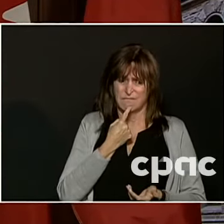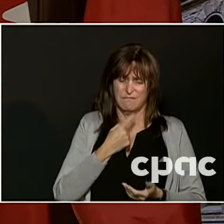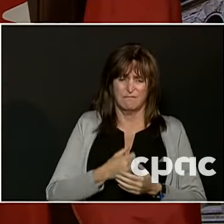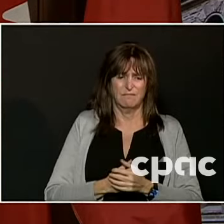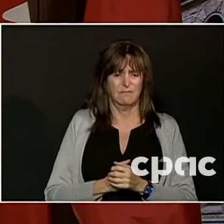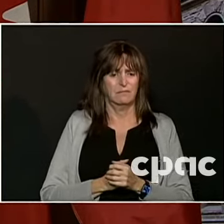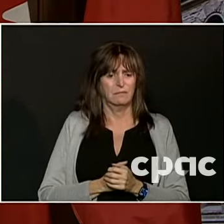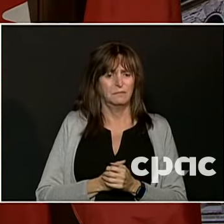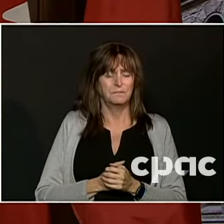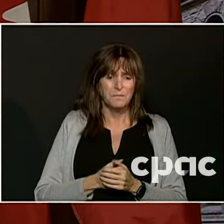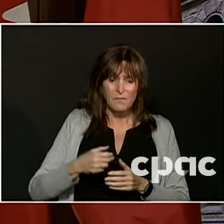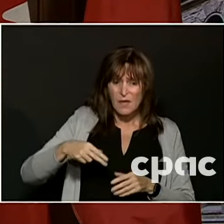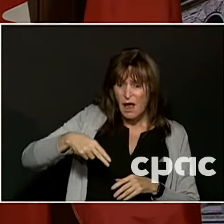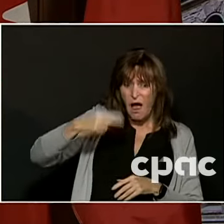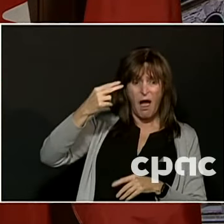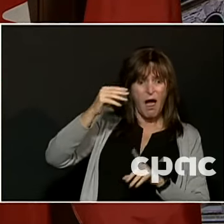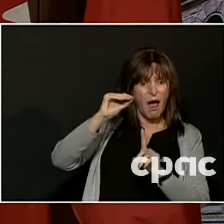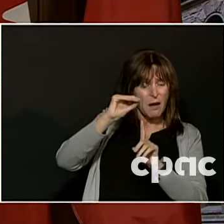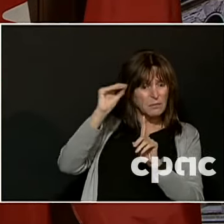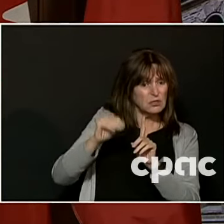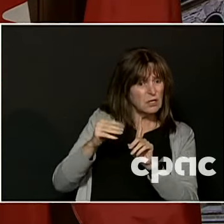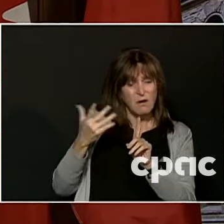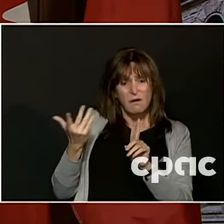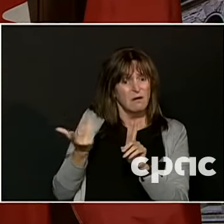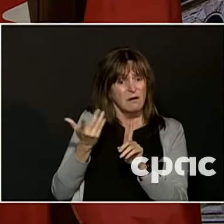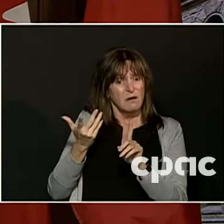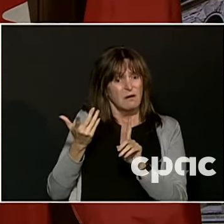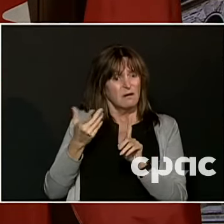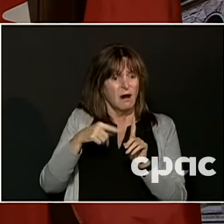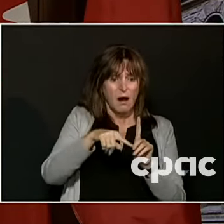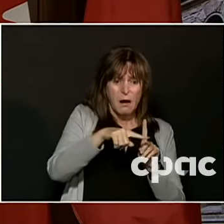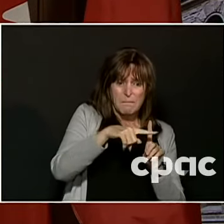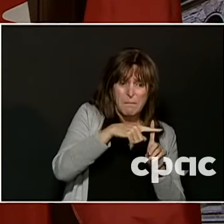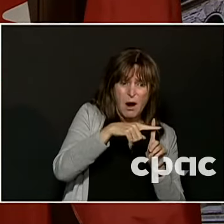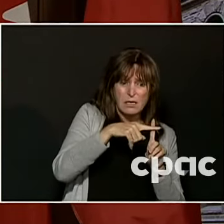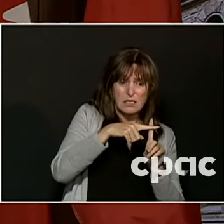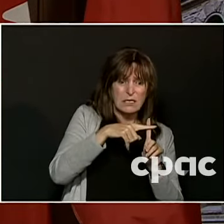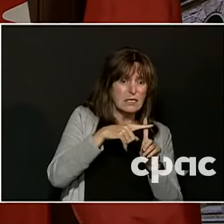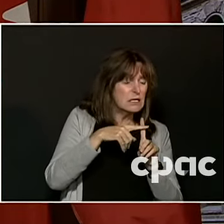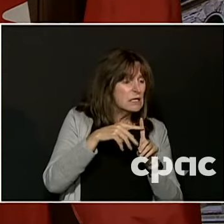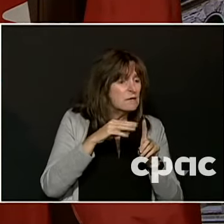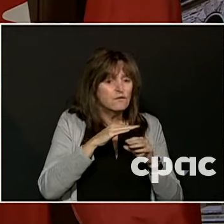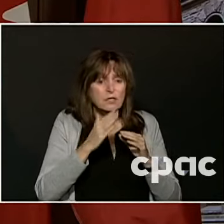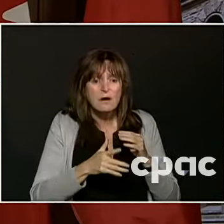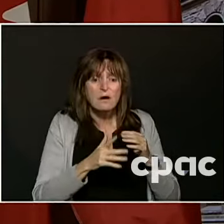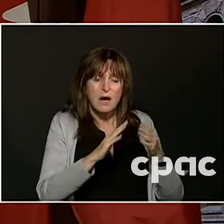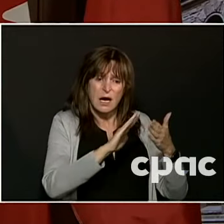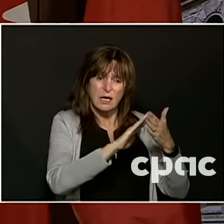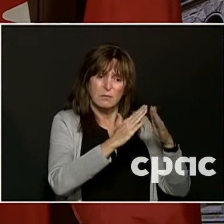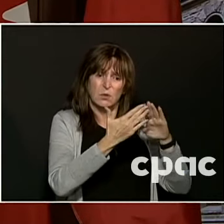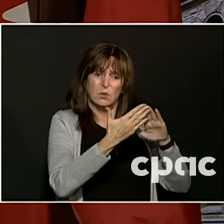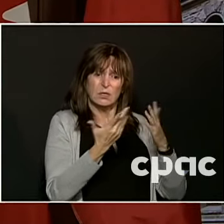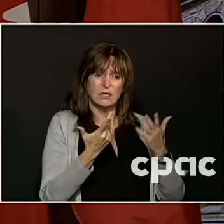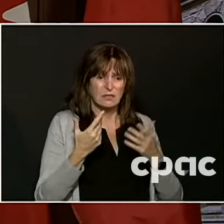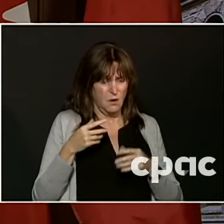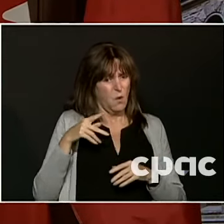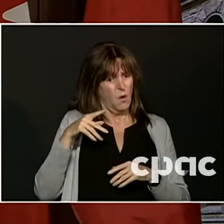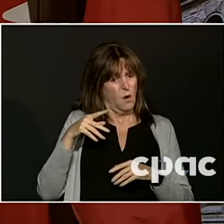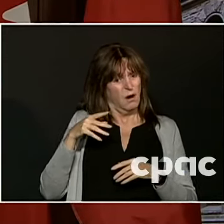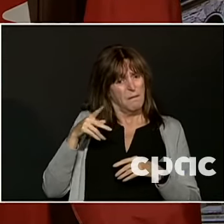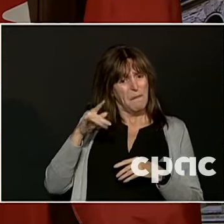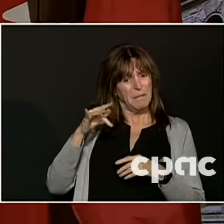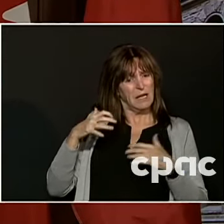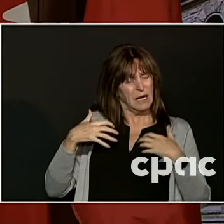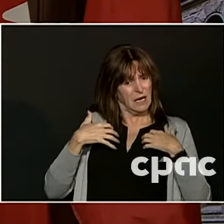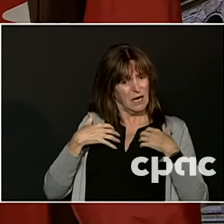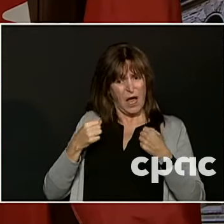rates of positivity in a number of these communities. Even where we have distinct cities within these public health units, often the percent positivity is high